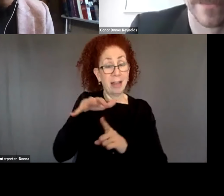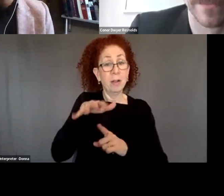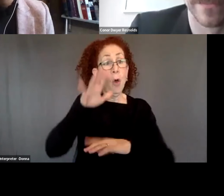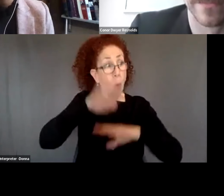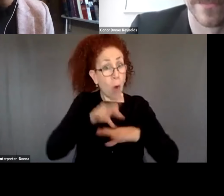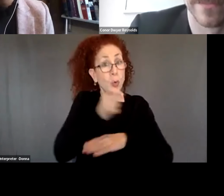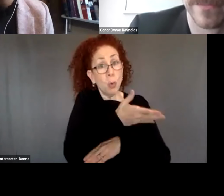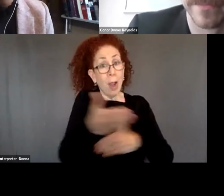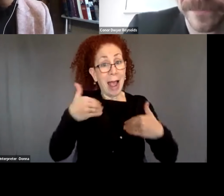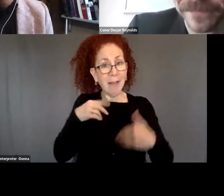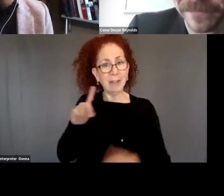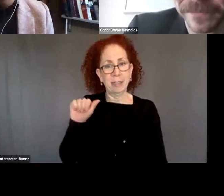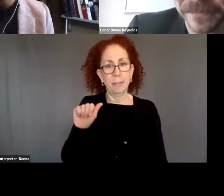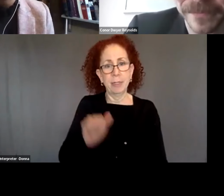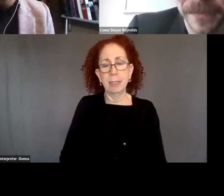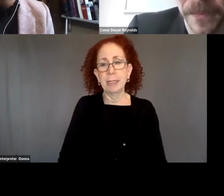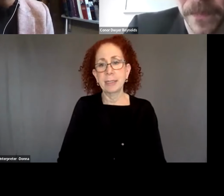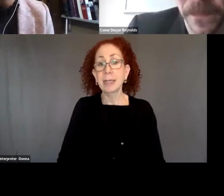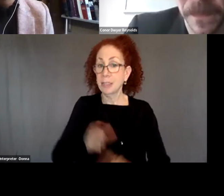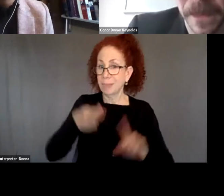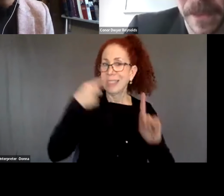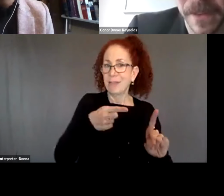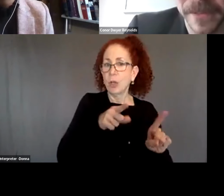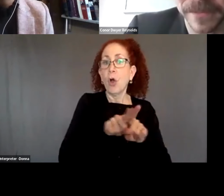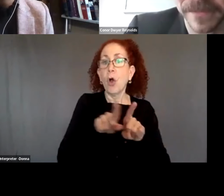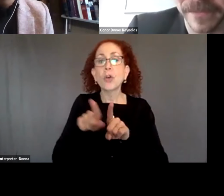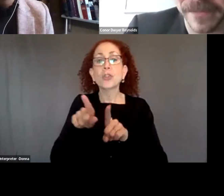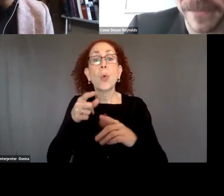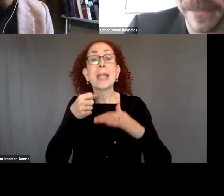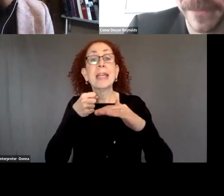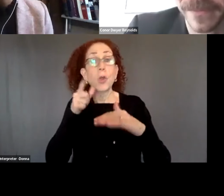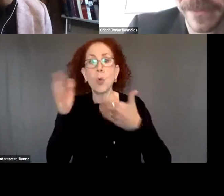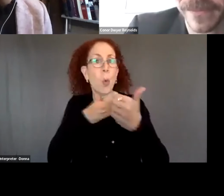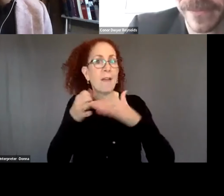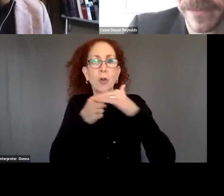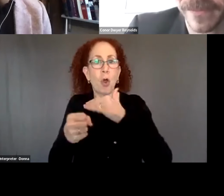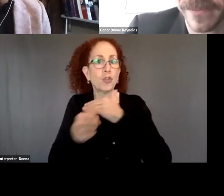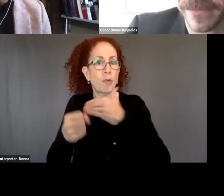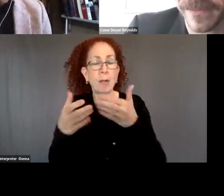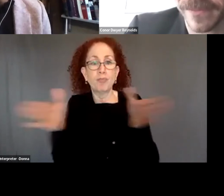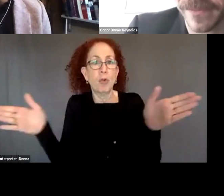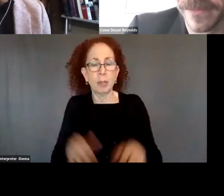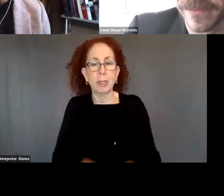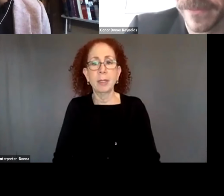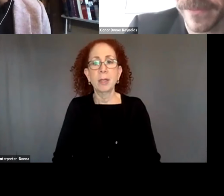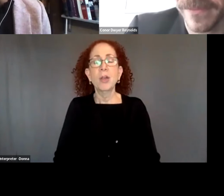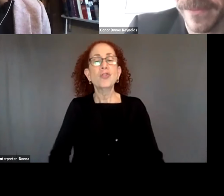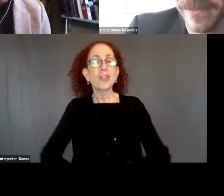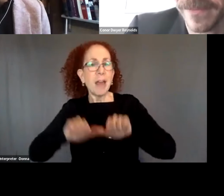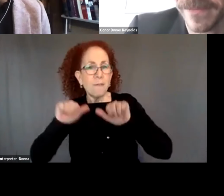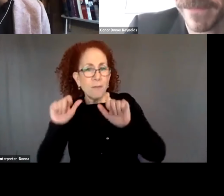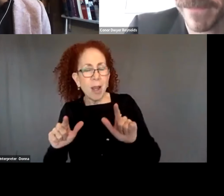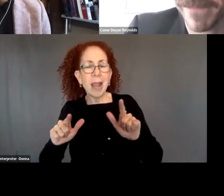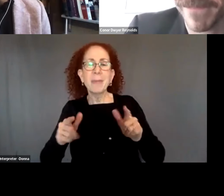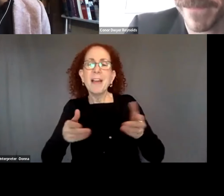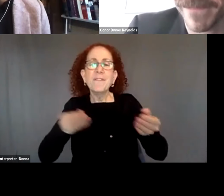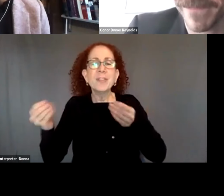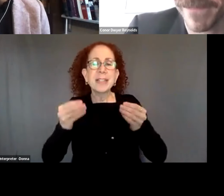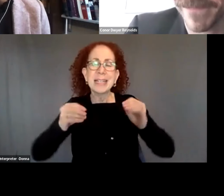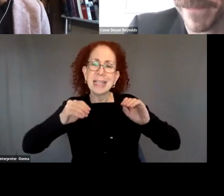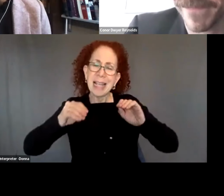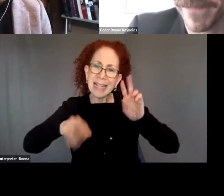with disabilities in particular, and all incarcerated people more broadly. So the frame facilitates an examination of the conditions of